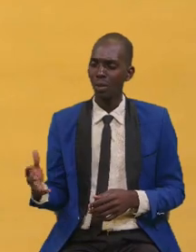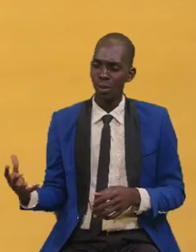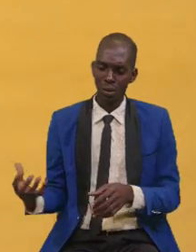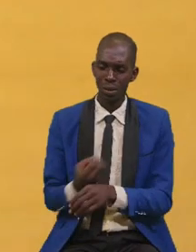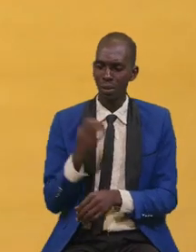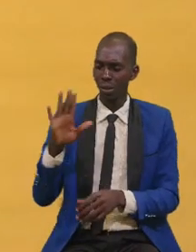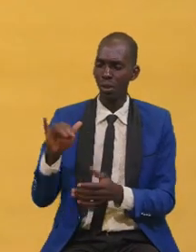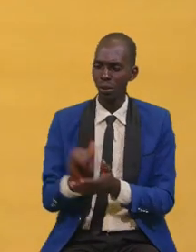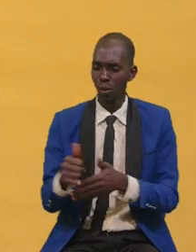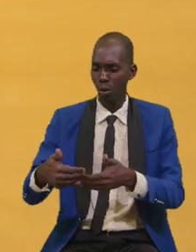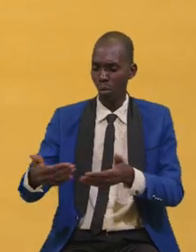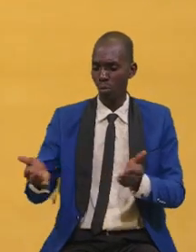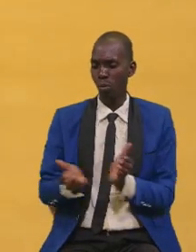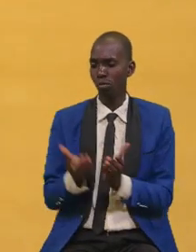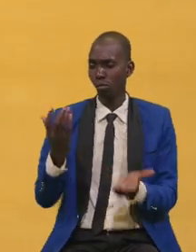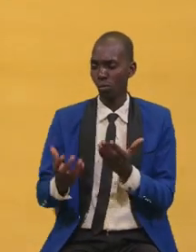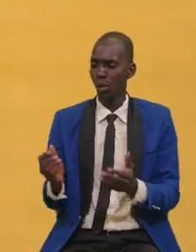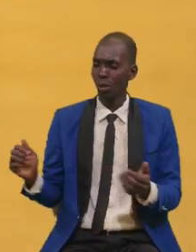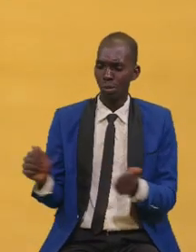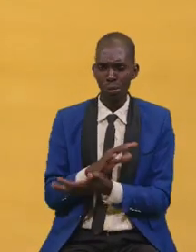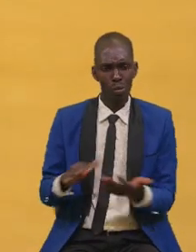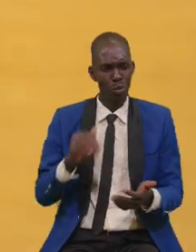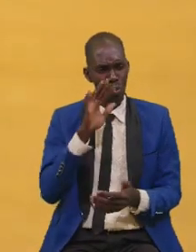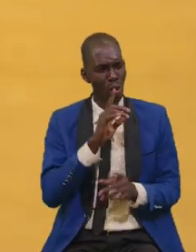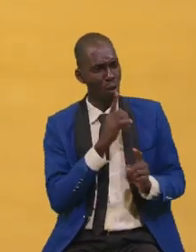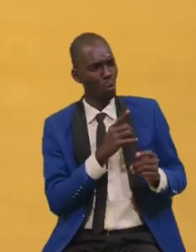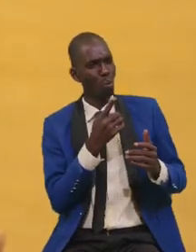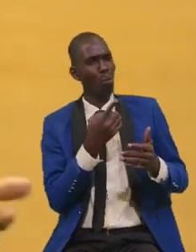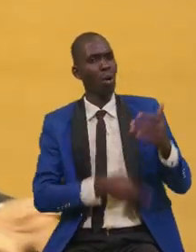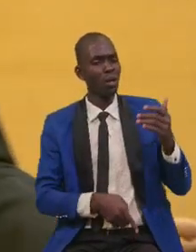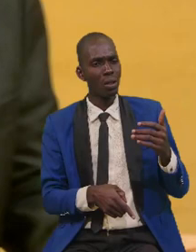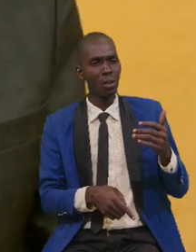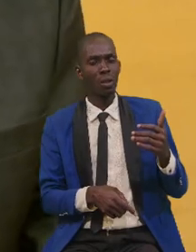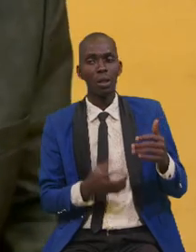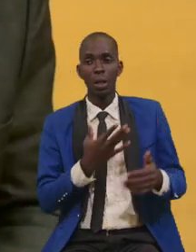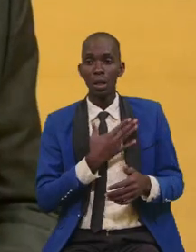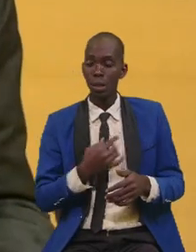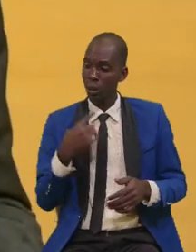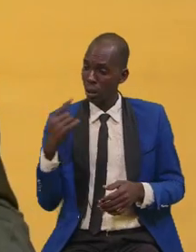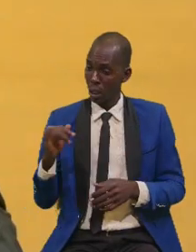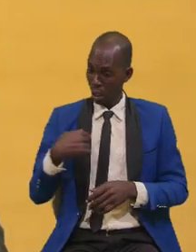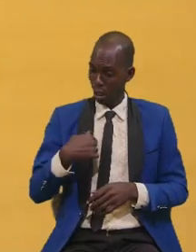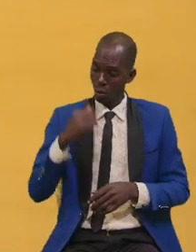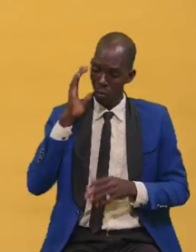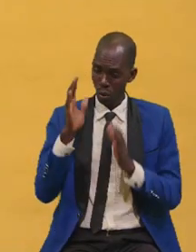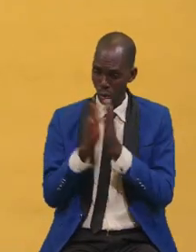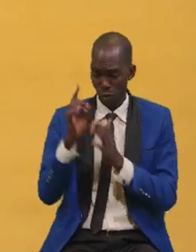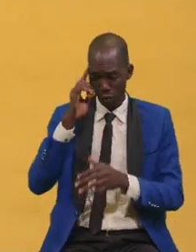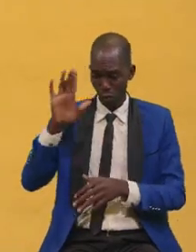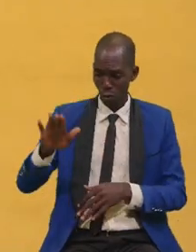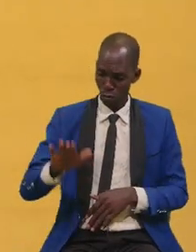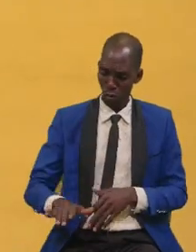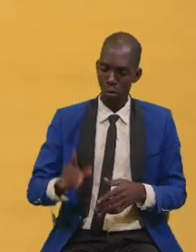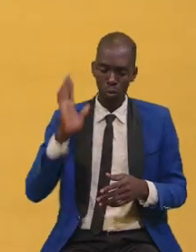it on the ground, destroy it. He said, watch. I said, I will pray for your child. Your child will get